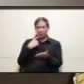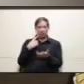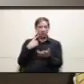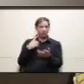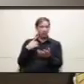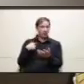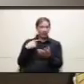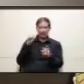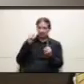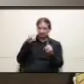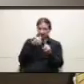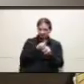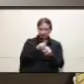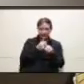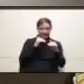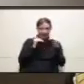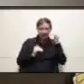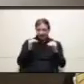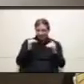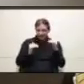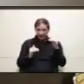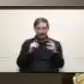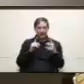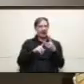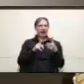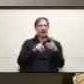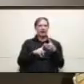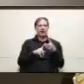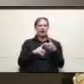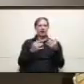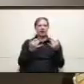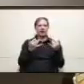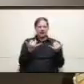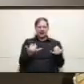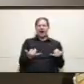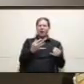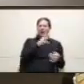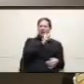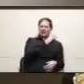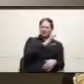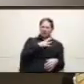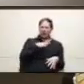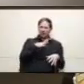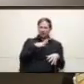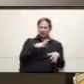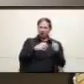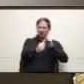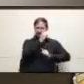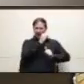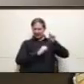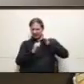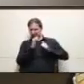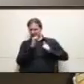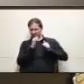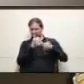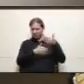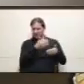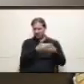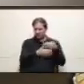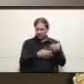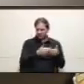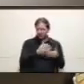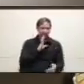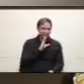they affect service delivery. Now we have an MEC who comes now at this stage who wants to reverse those processes. Now, can we check with the MEC for